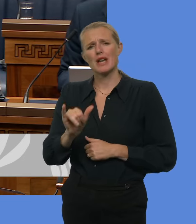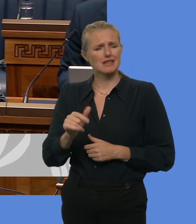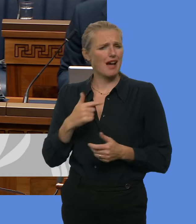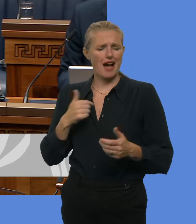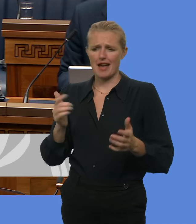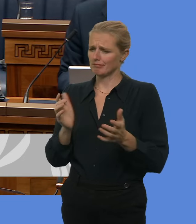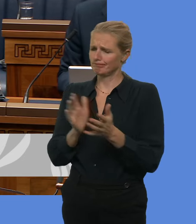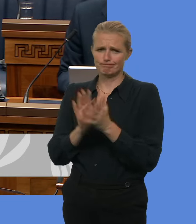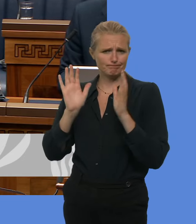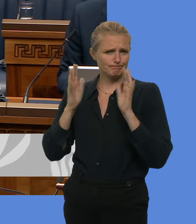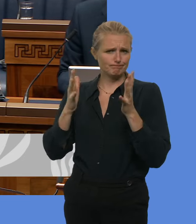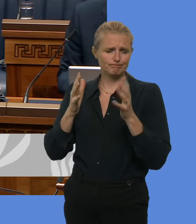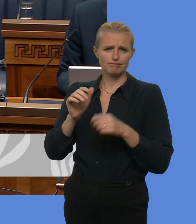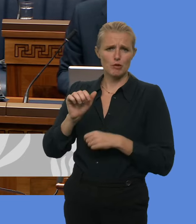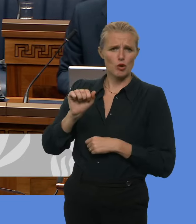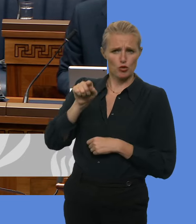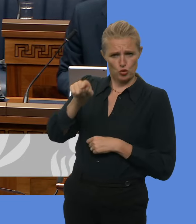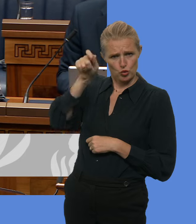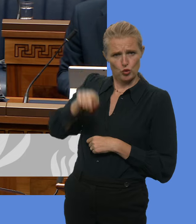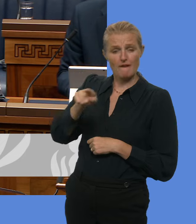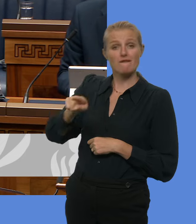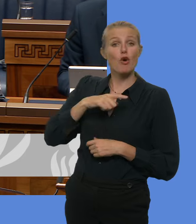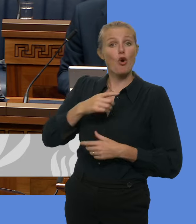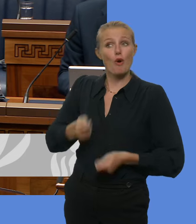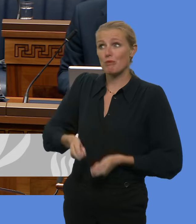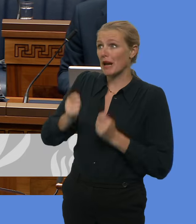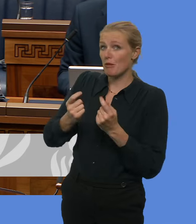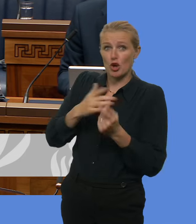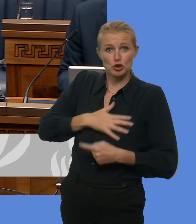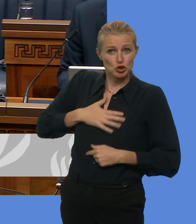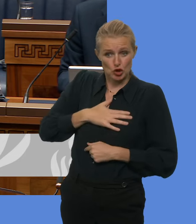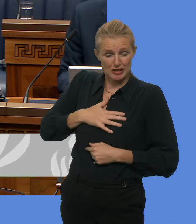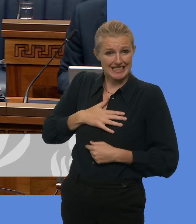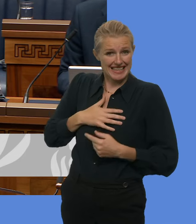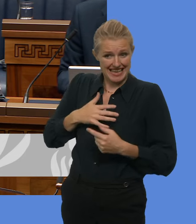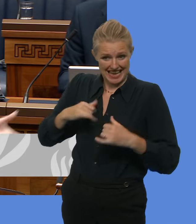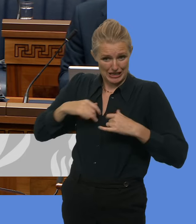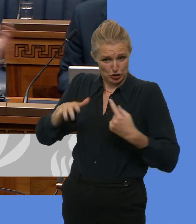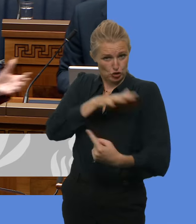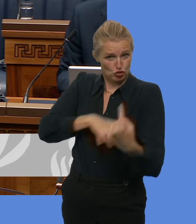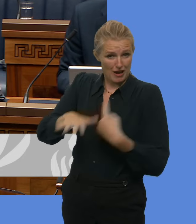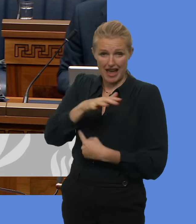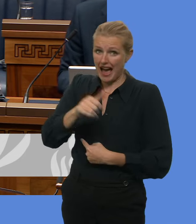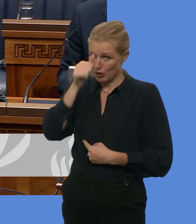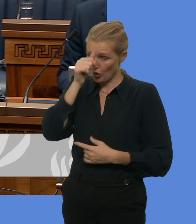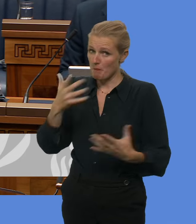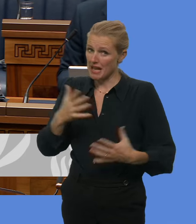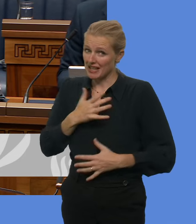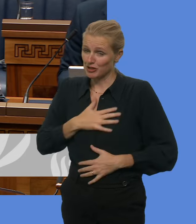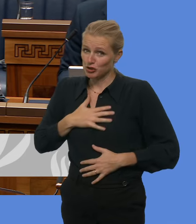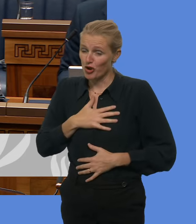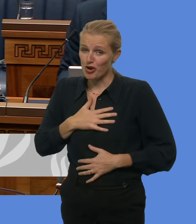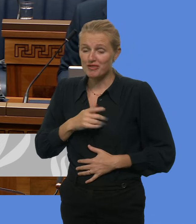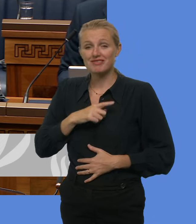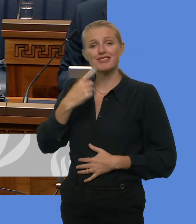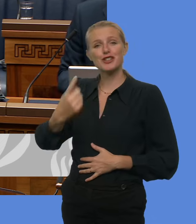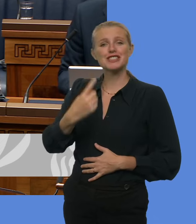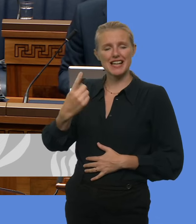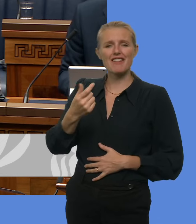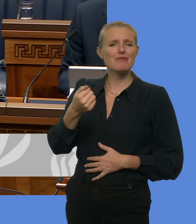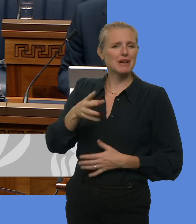she is doing to highlight the concerns in this industry. We know that it is a serious concern, and I know that because the member herself has had